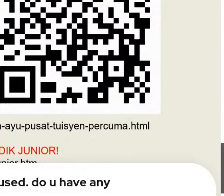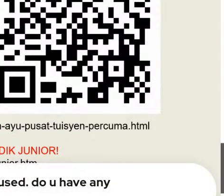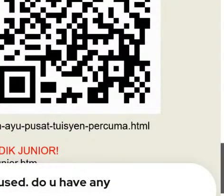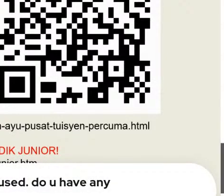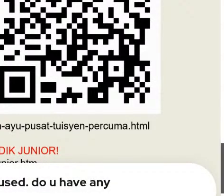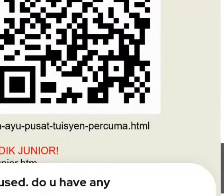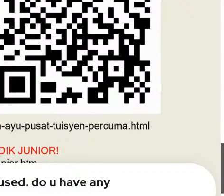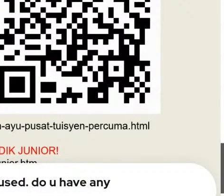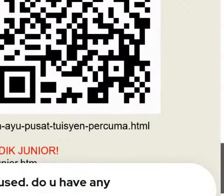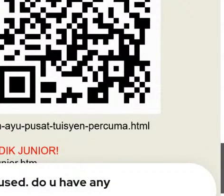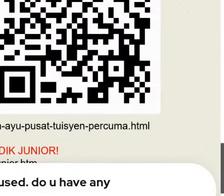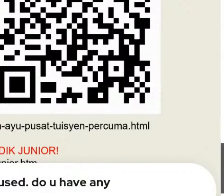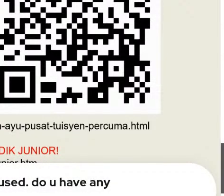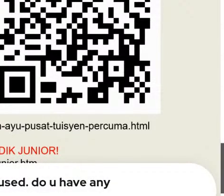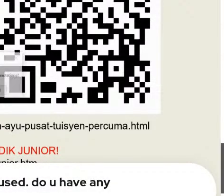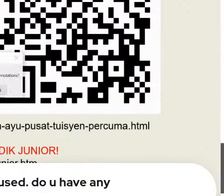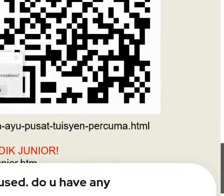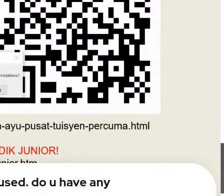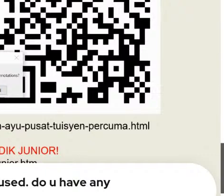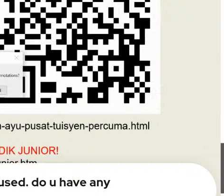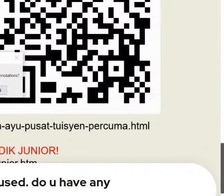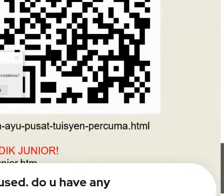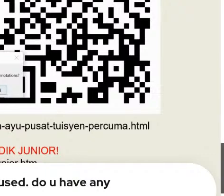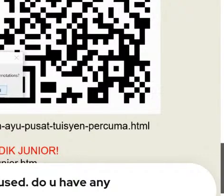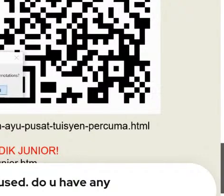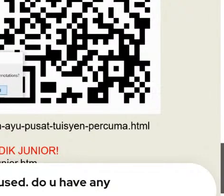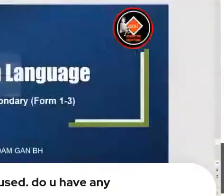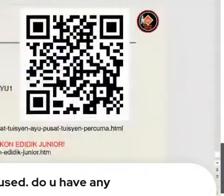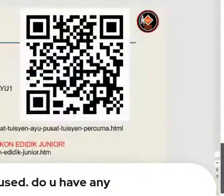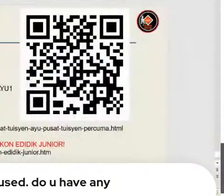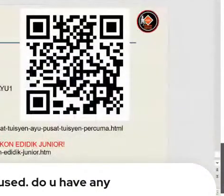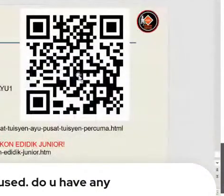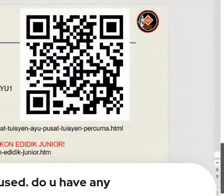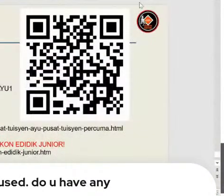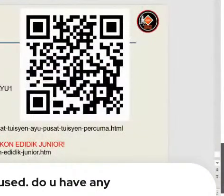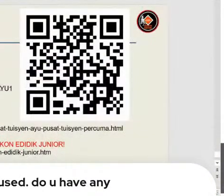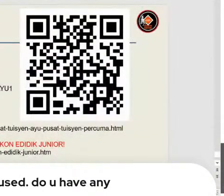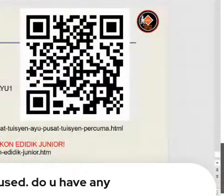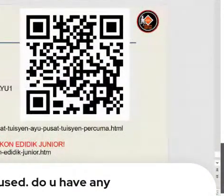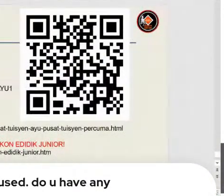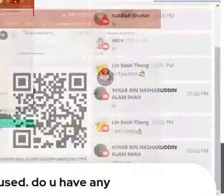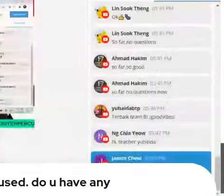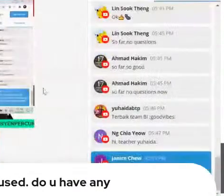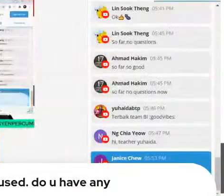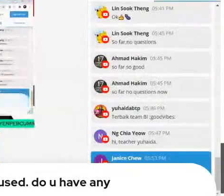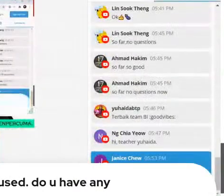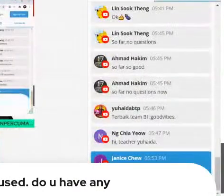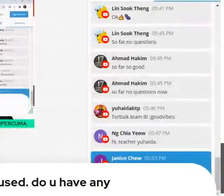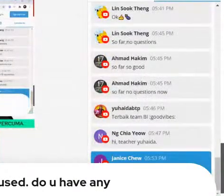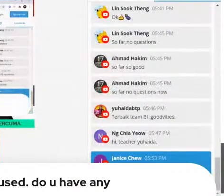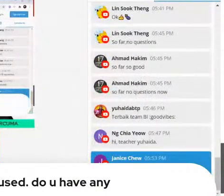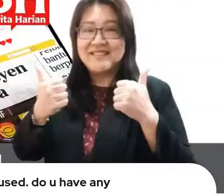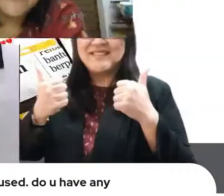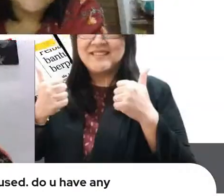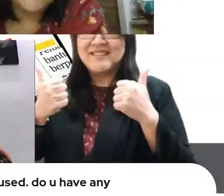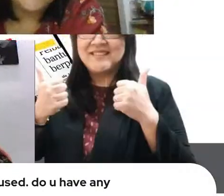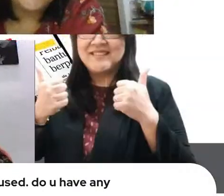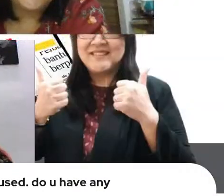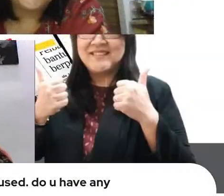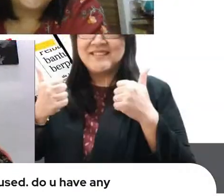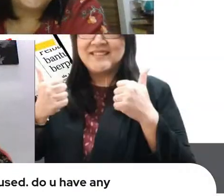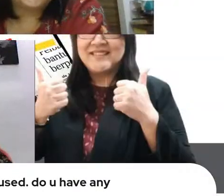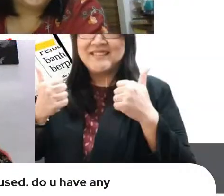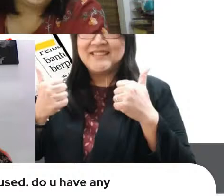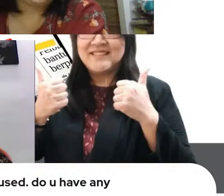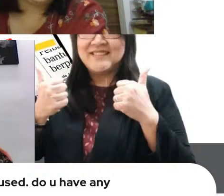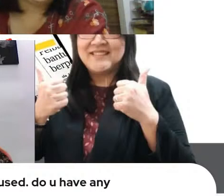Congratulations to those who are able to follow our session from the beginning till the end. And thank you very much, Madam